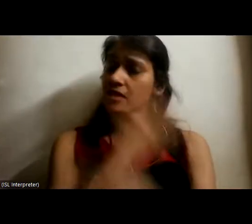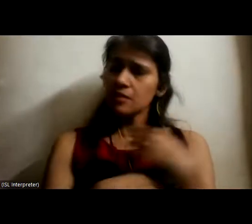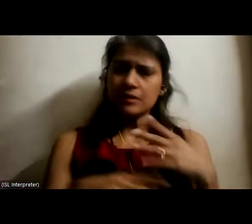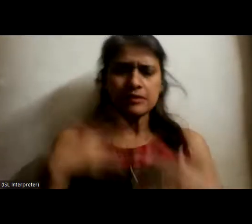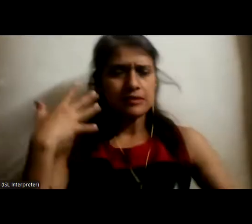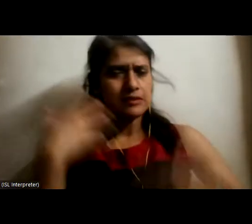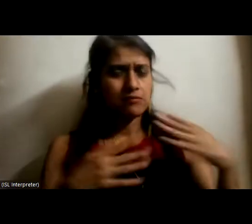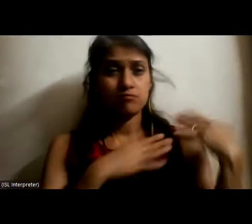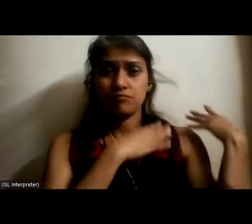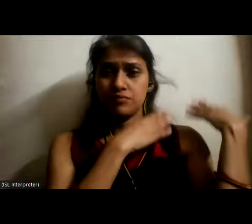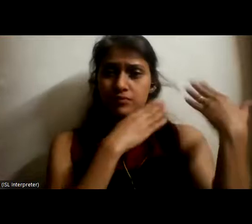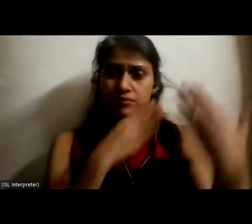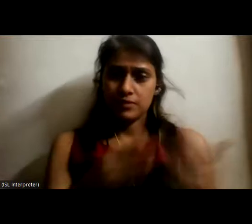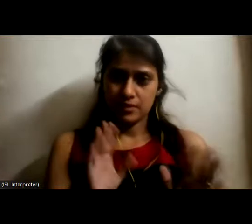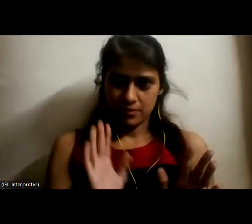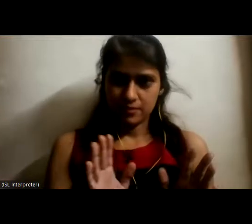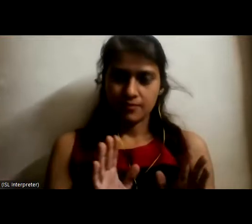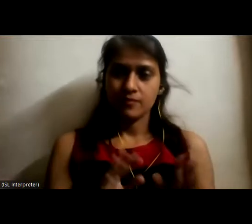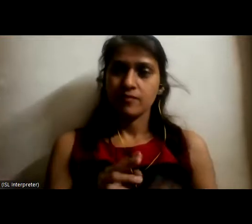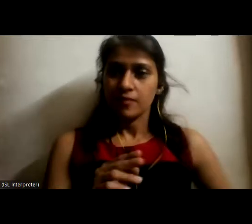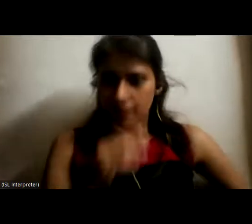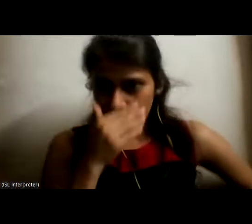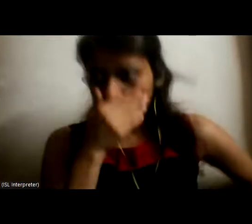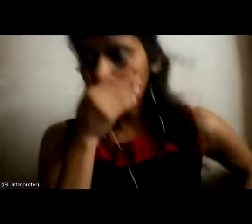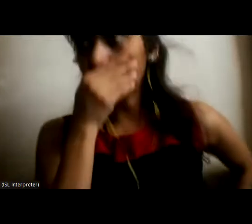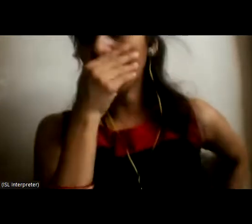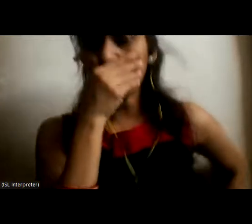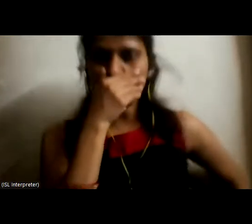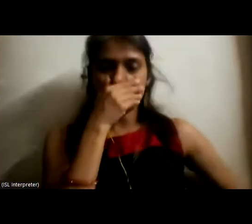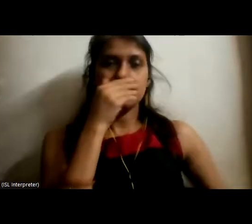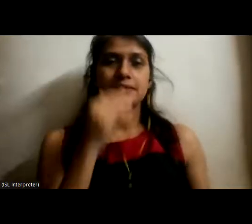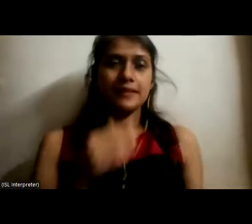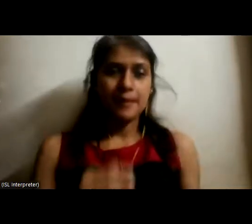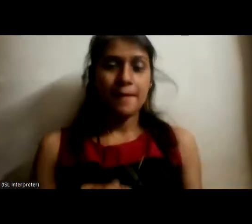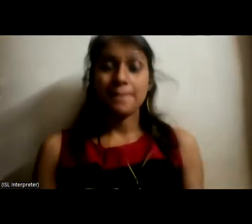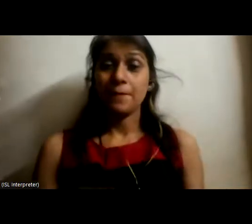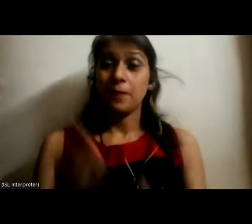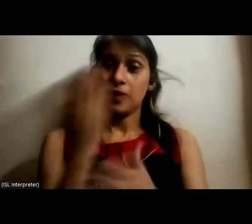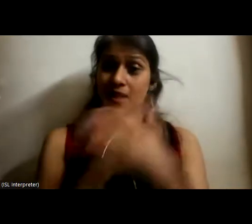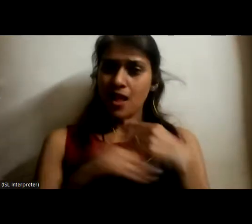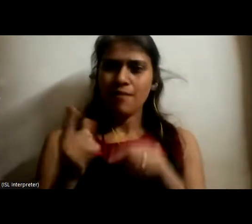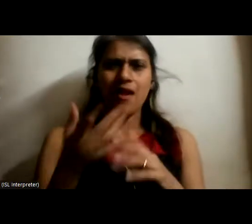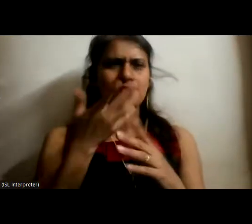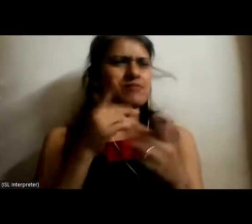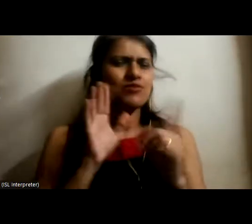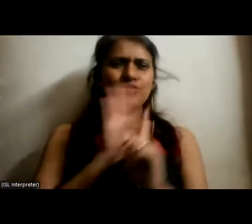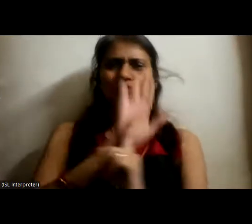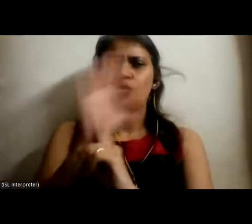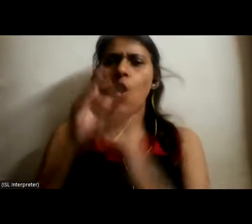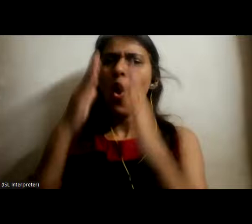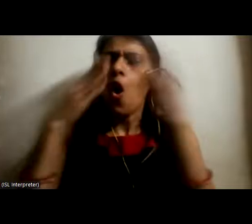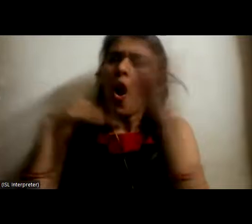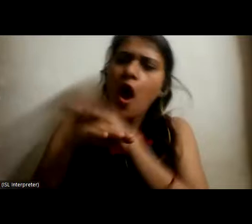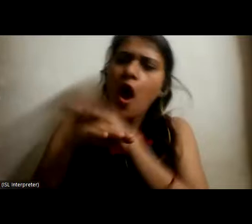Now, way back, if you go to the ancient time, we find that people with disabilities, they were hidden in their homes. They